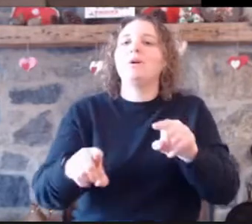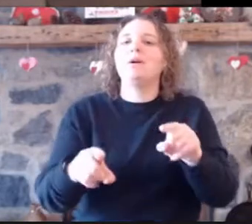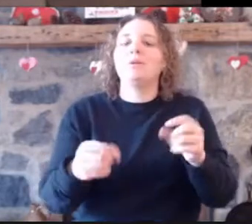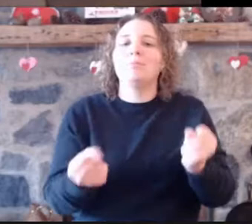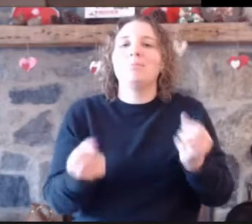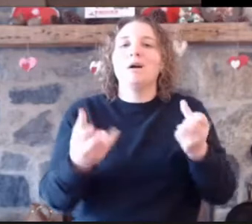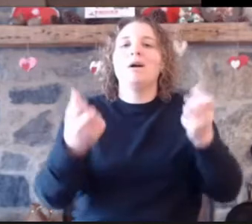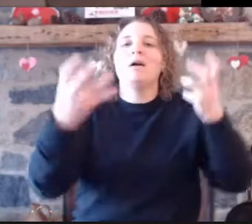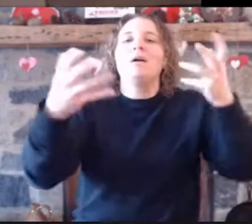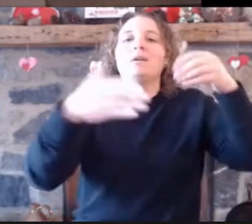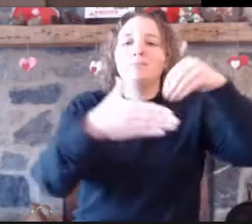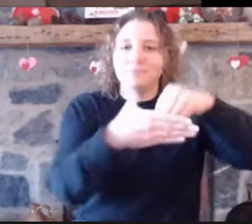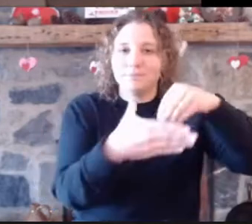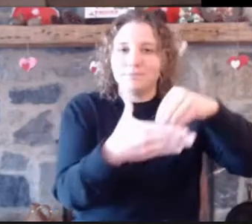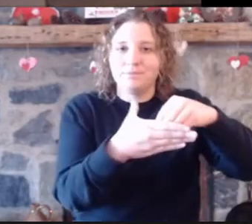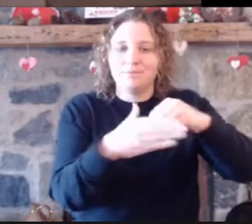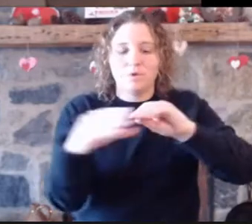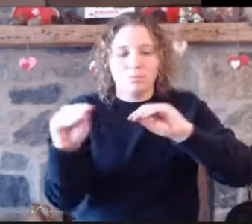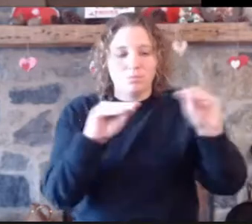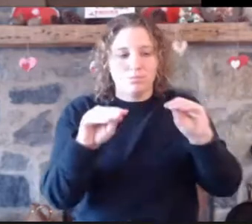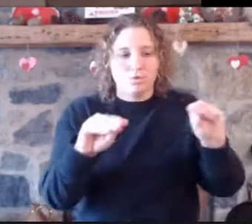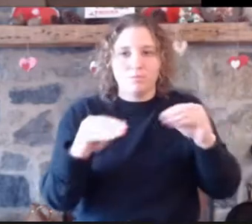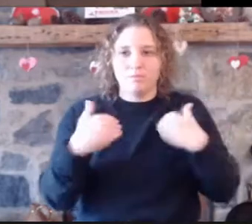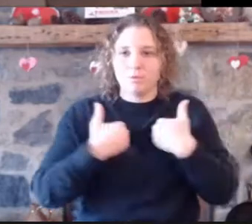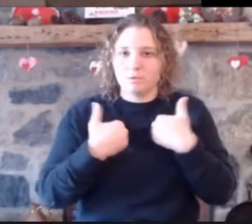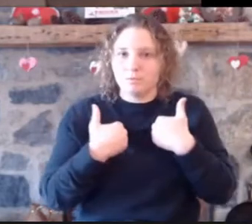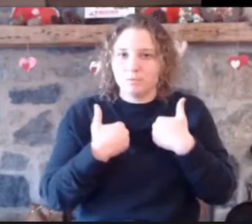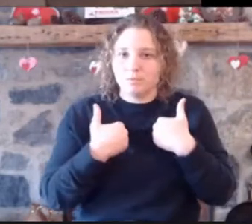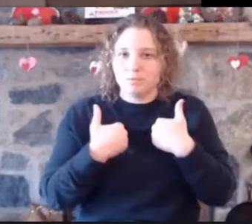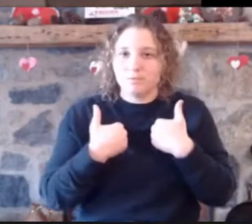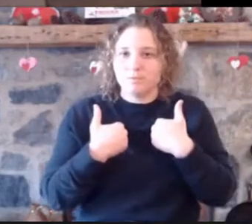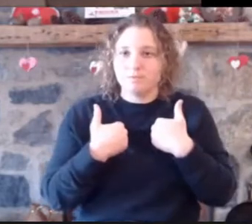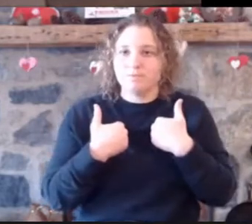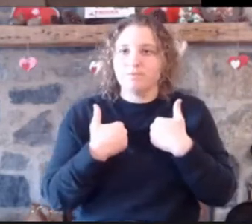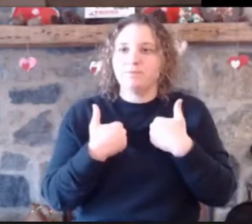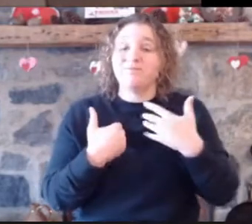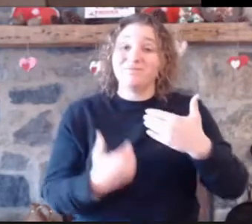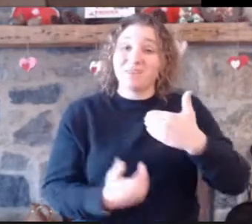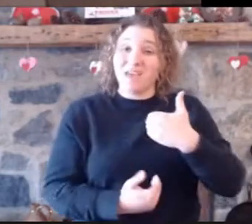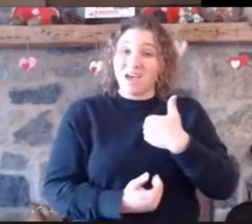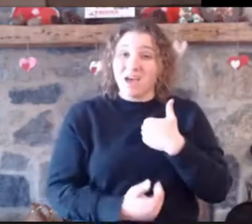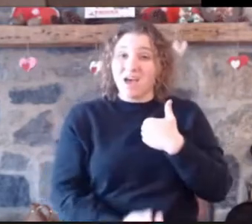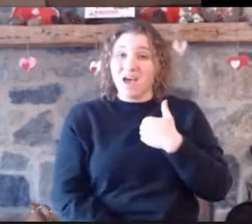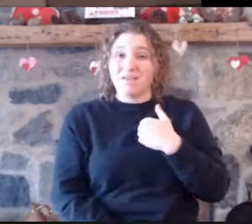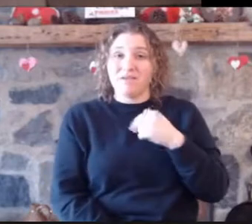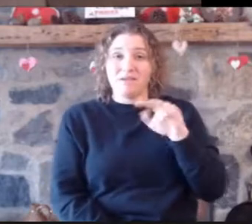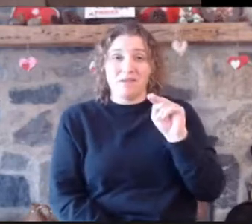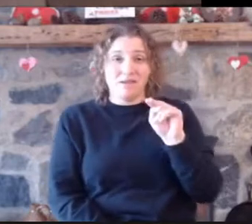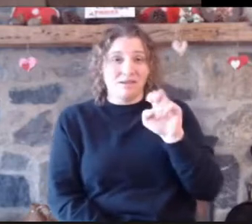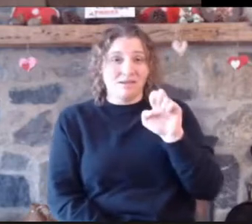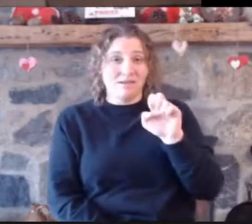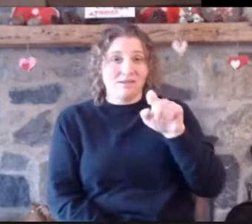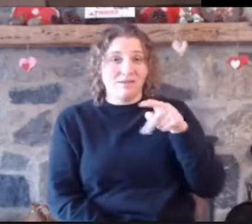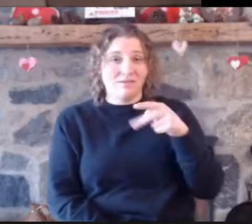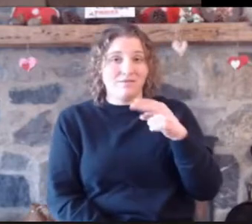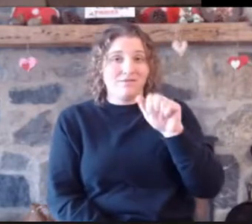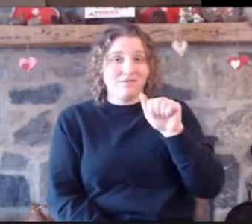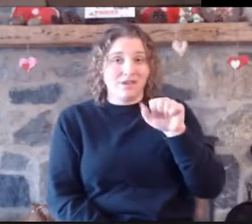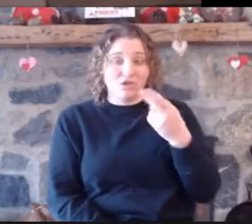"abundantly, the moving creature that hath," here is a new word for us, nephesh,